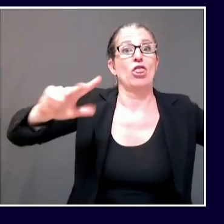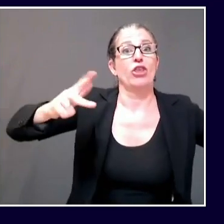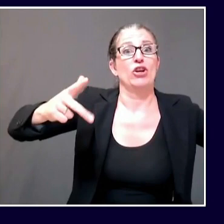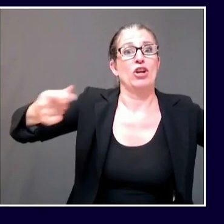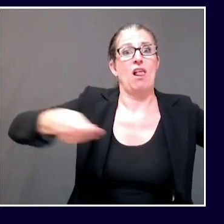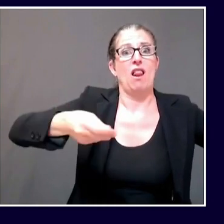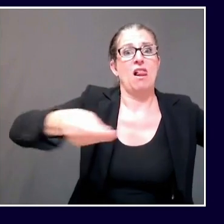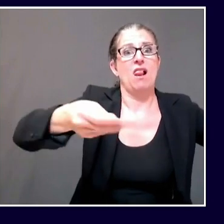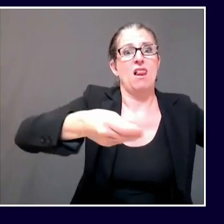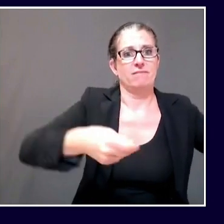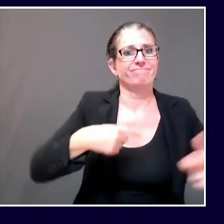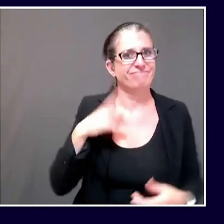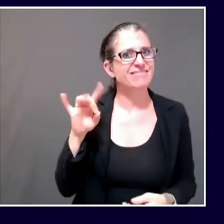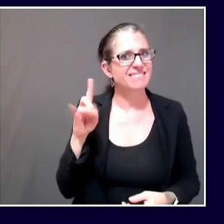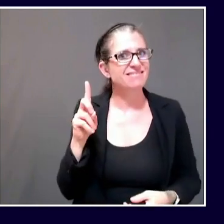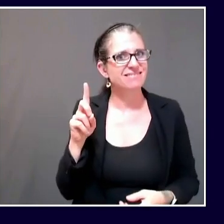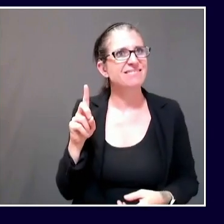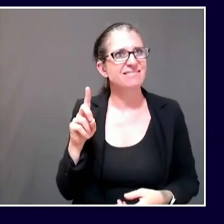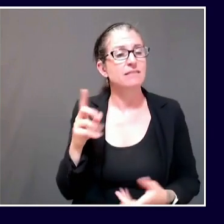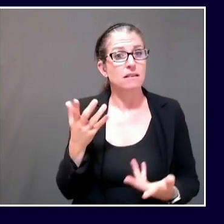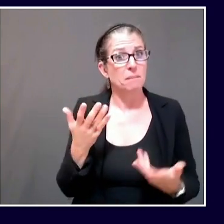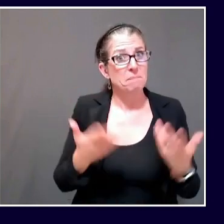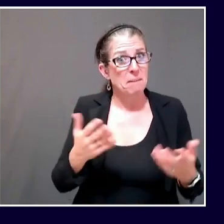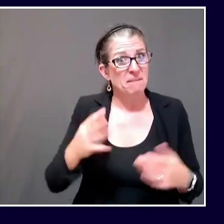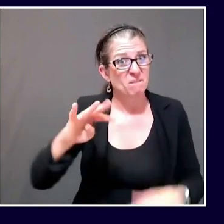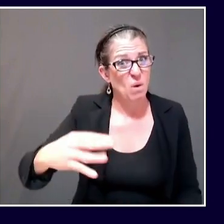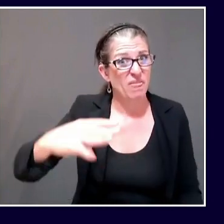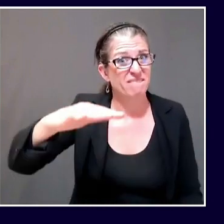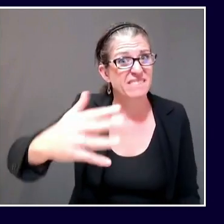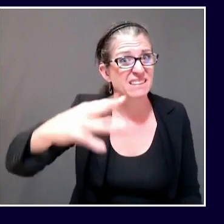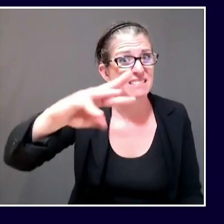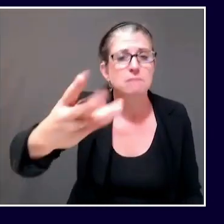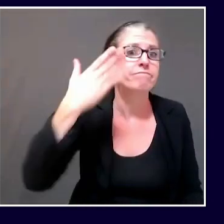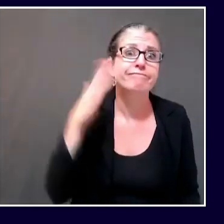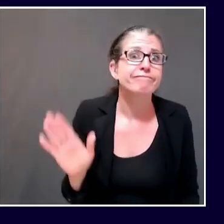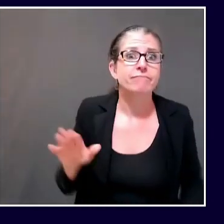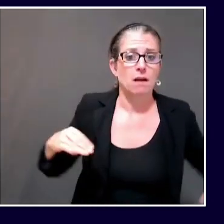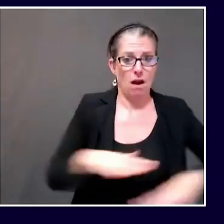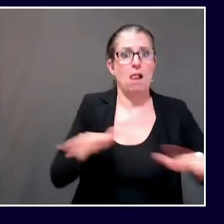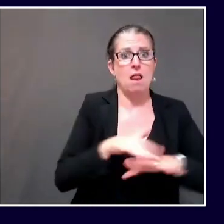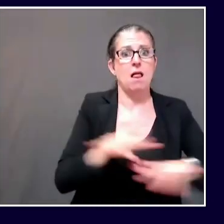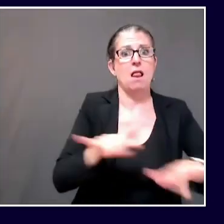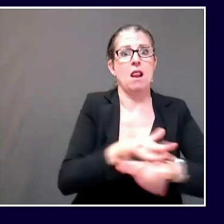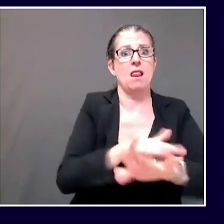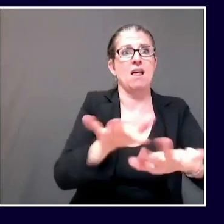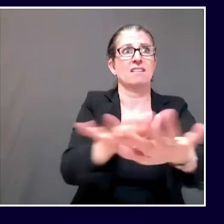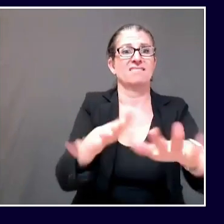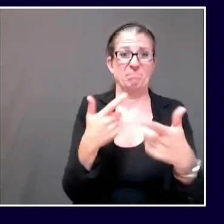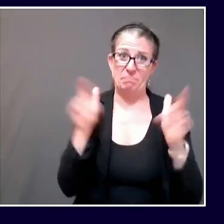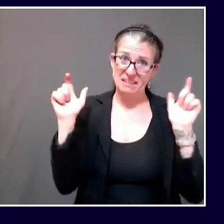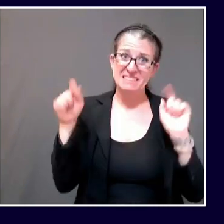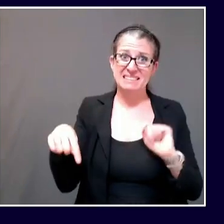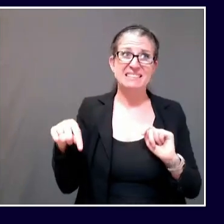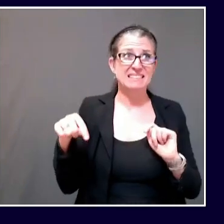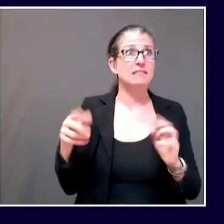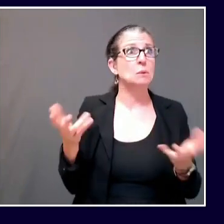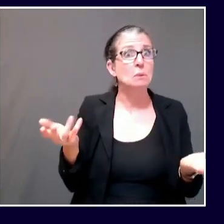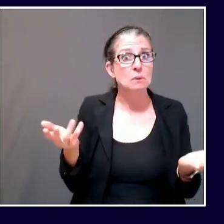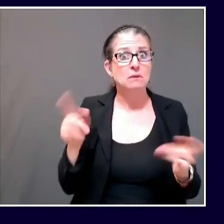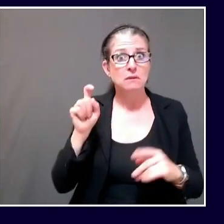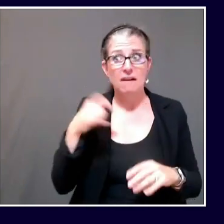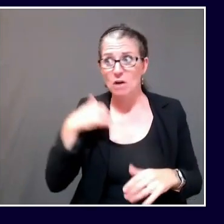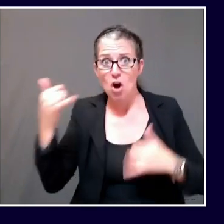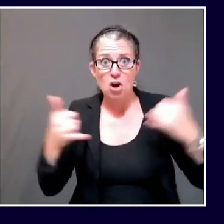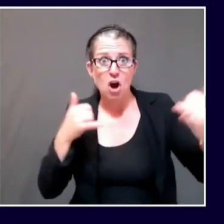say we are all done. We're always checking in with folks to make sure that if they're symptomatic, they're triggered as a case, and